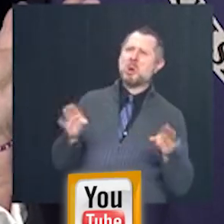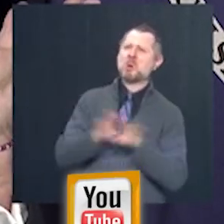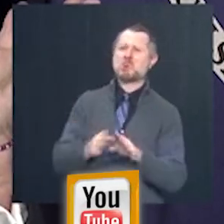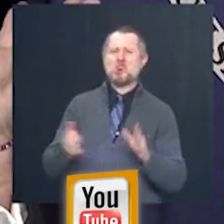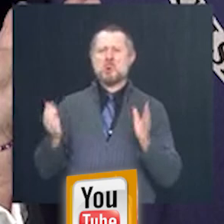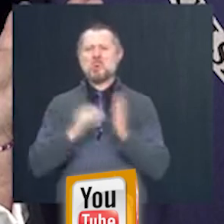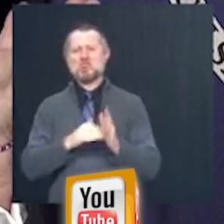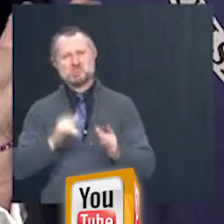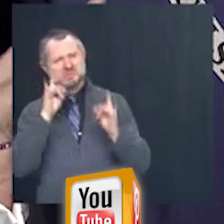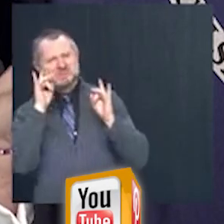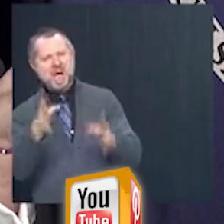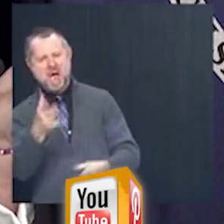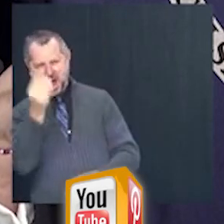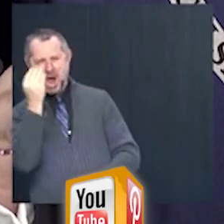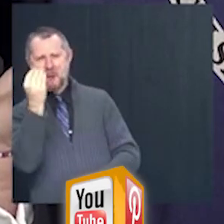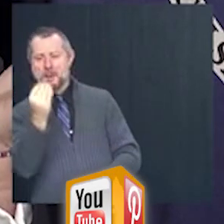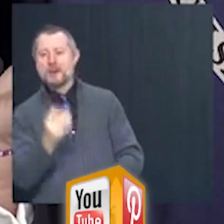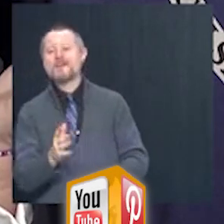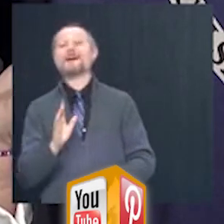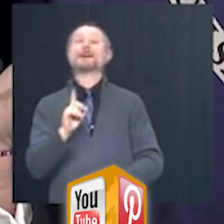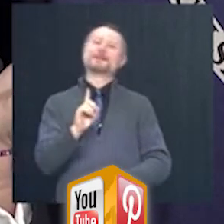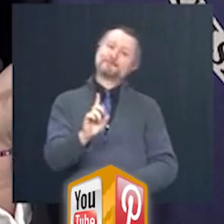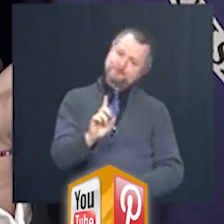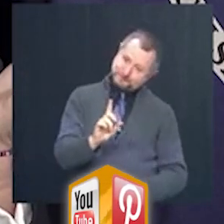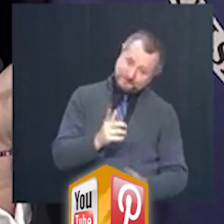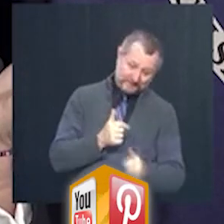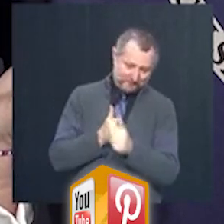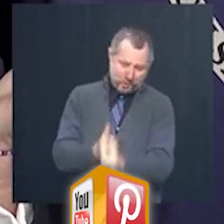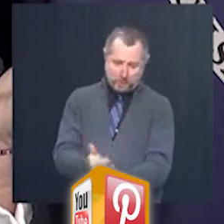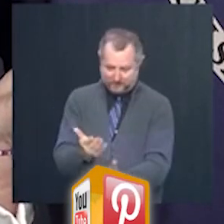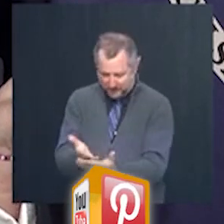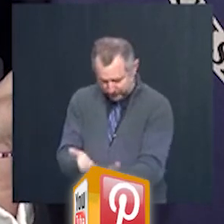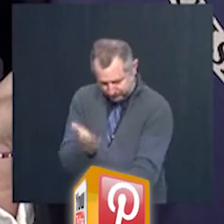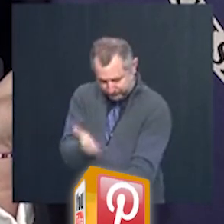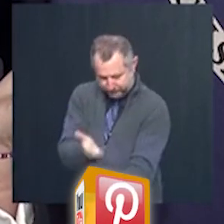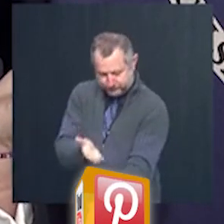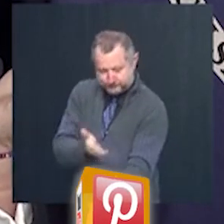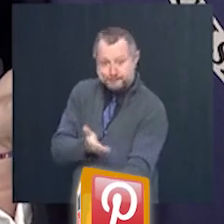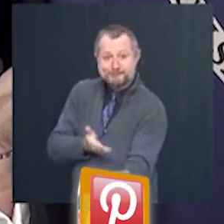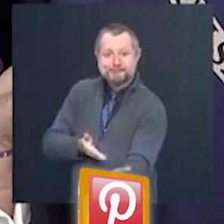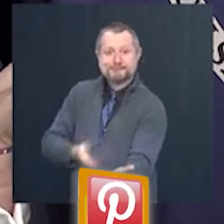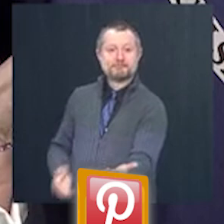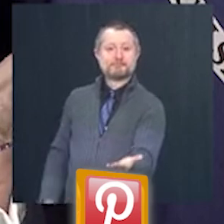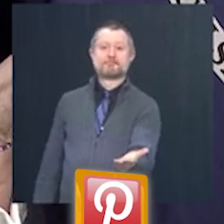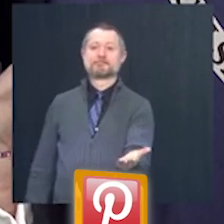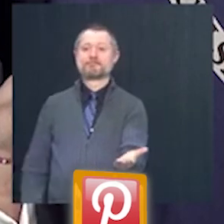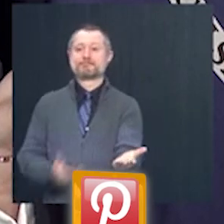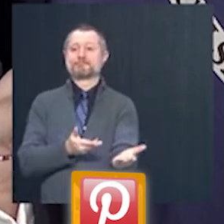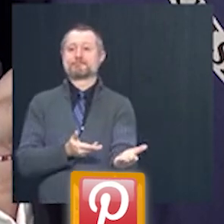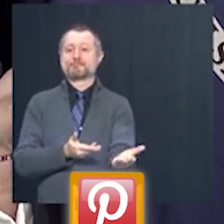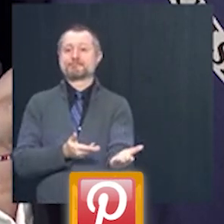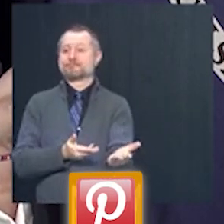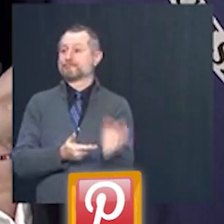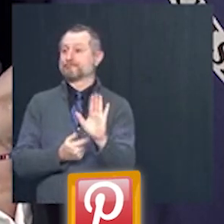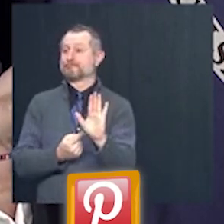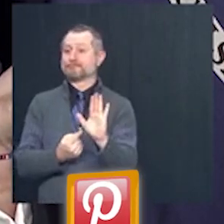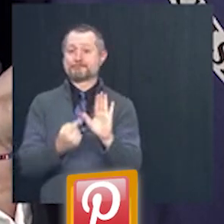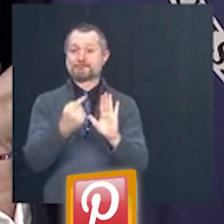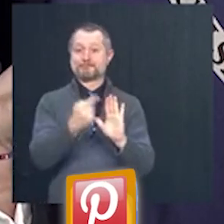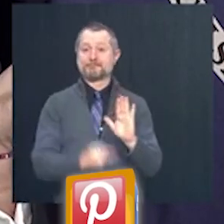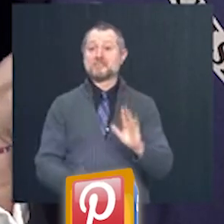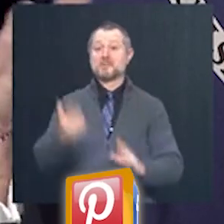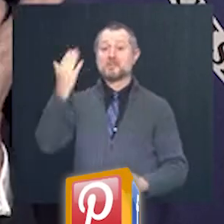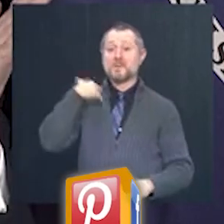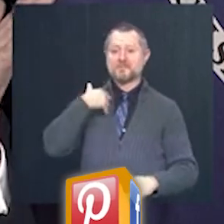terrible. Because it's the truth. It's the truth. I started this telling people the